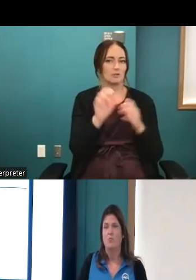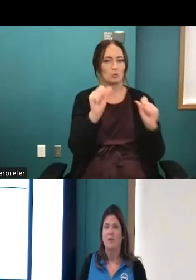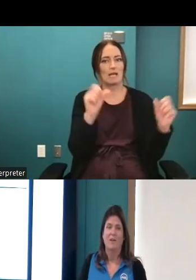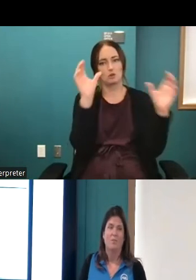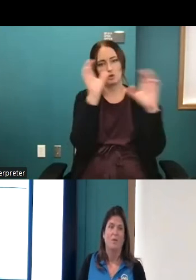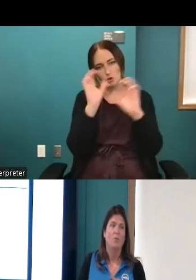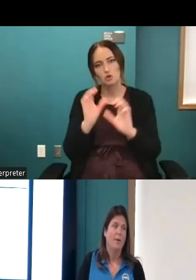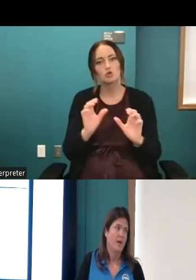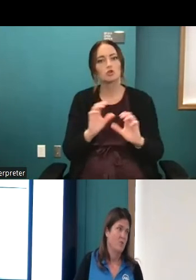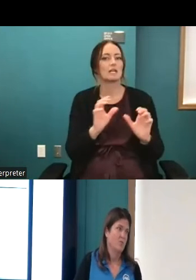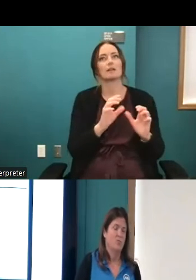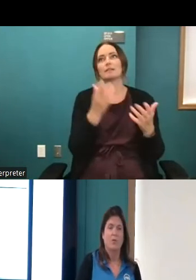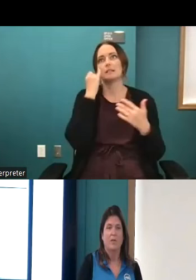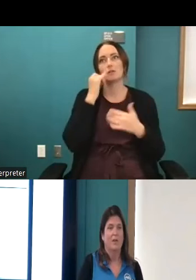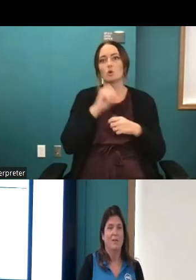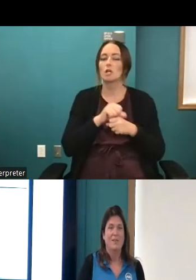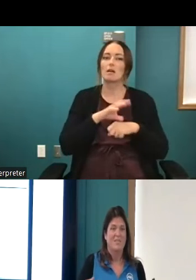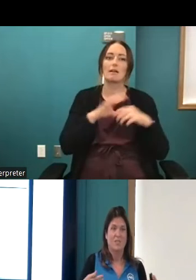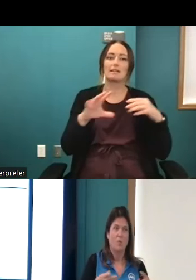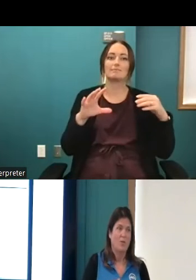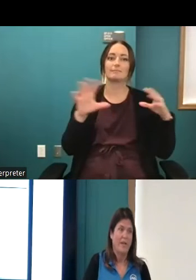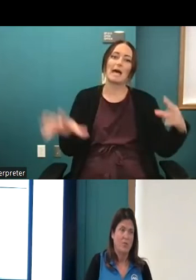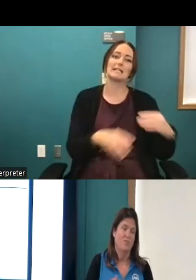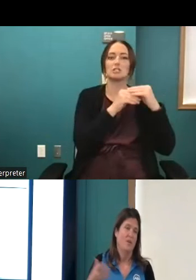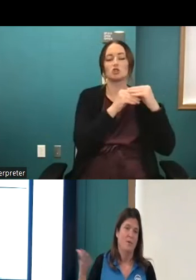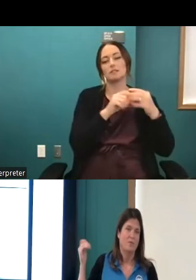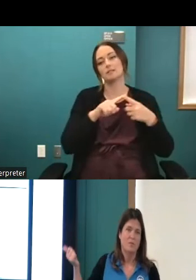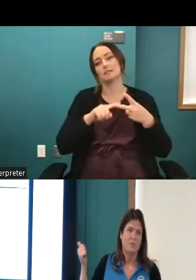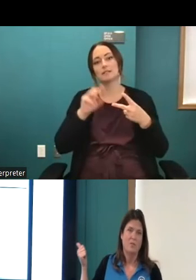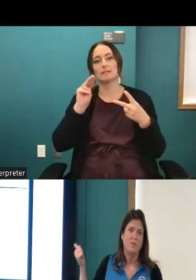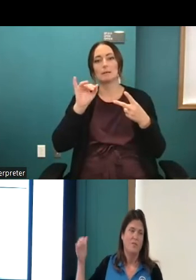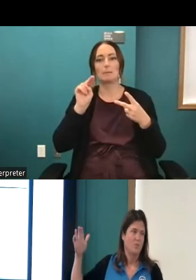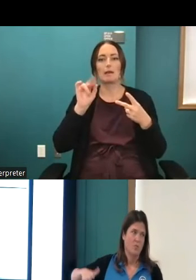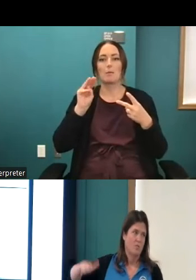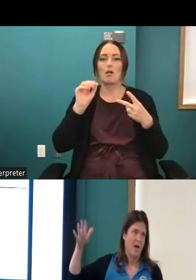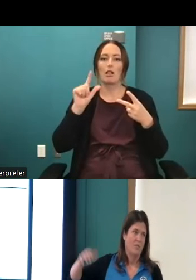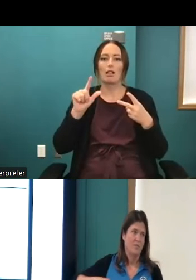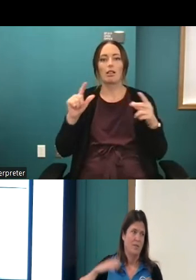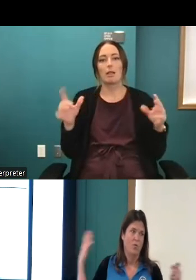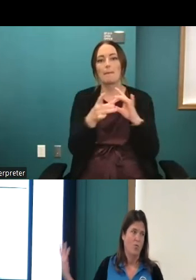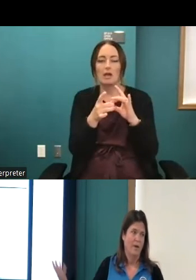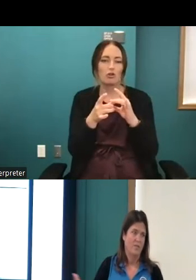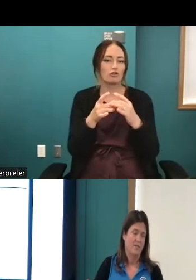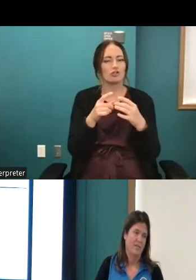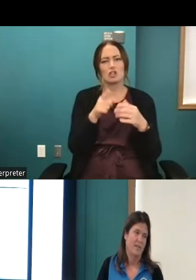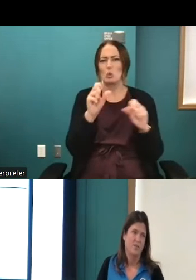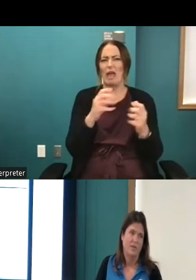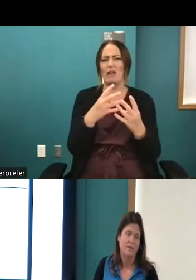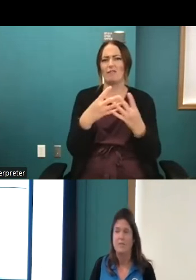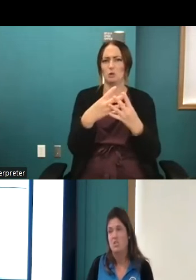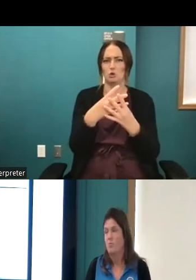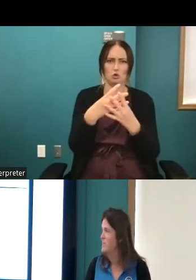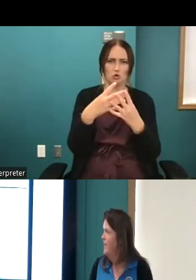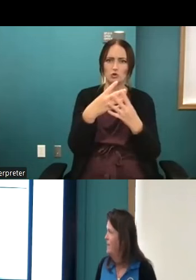audition or you're working on minimal pairs or you're working on just overall language development, you can filter those out and just see a whole range of things that you